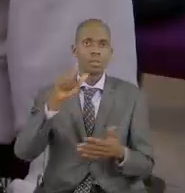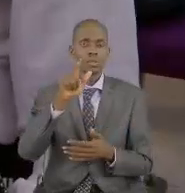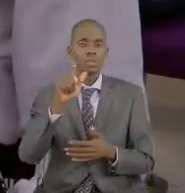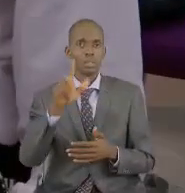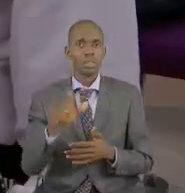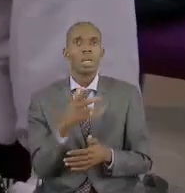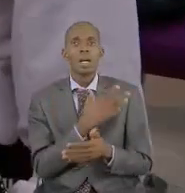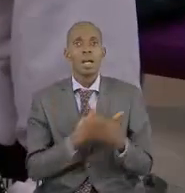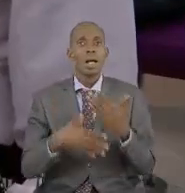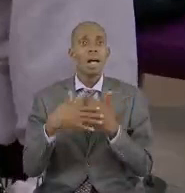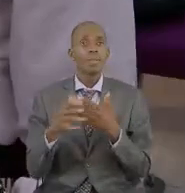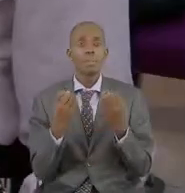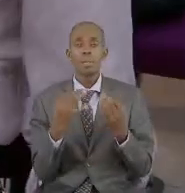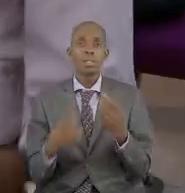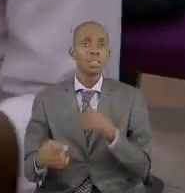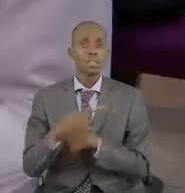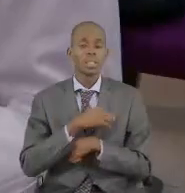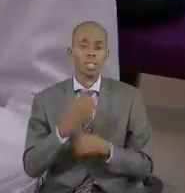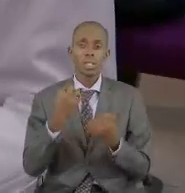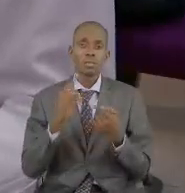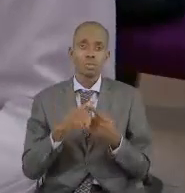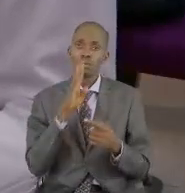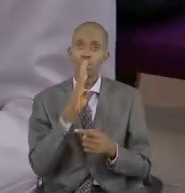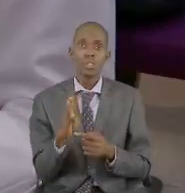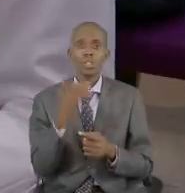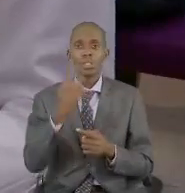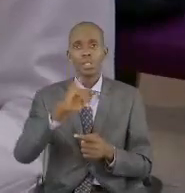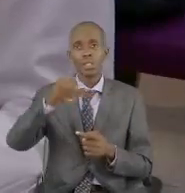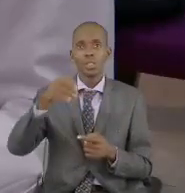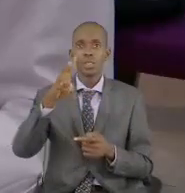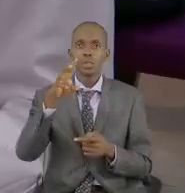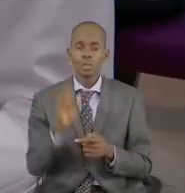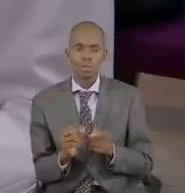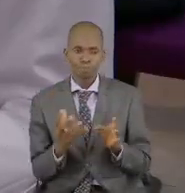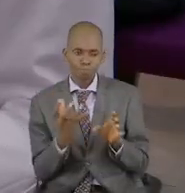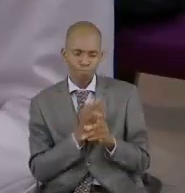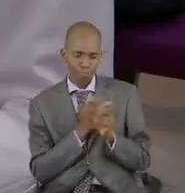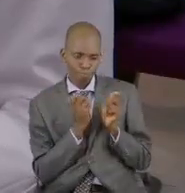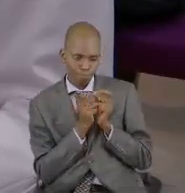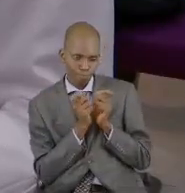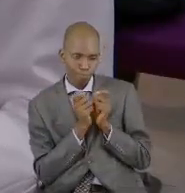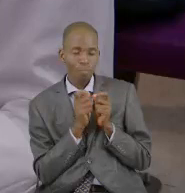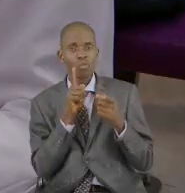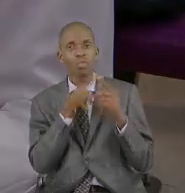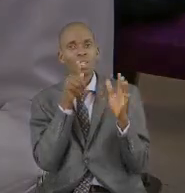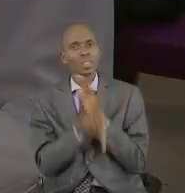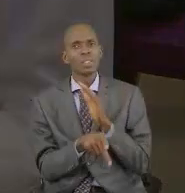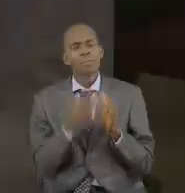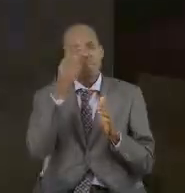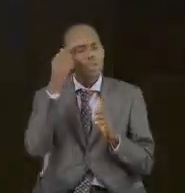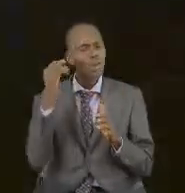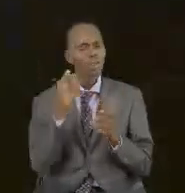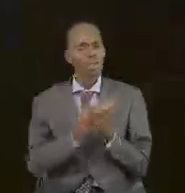many days were fulfilled, the Jews took counsel to kill him. He was so effective.